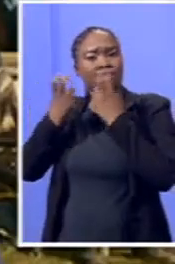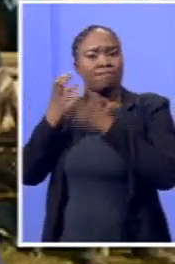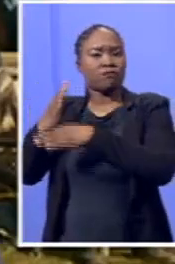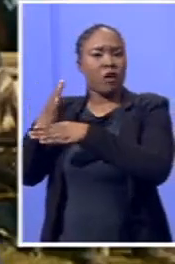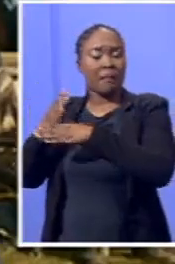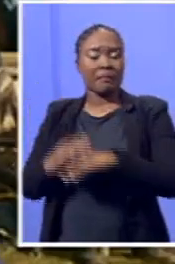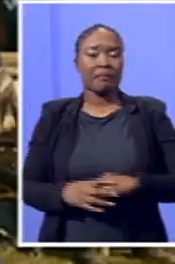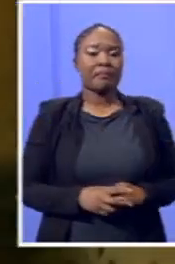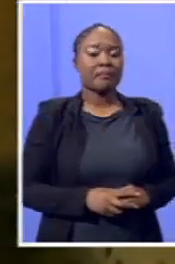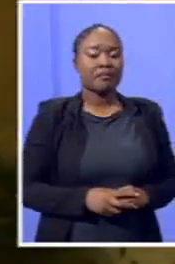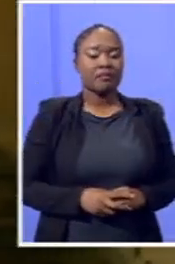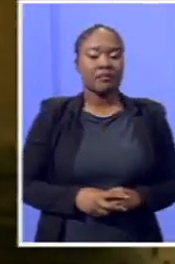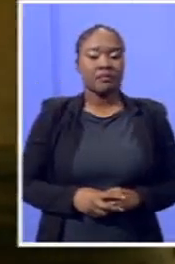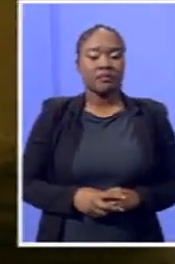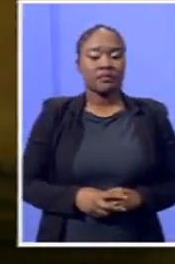job.